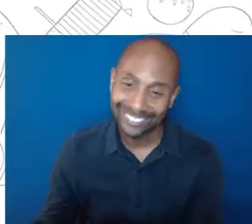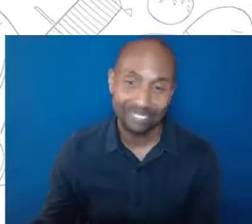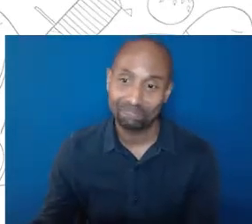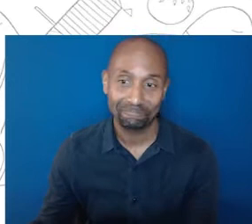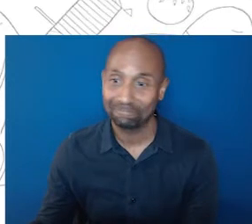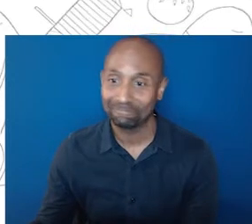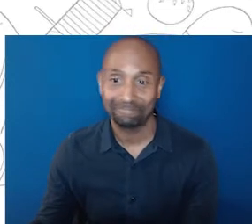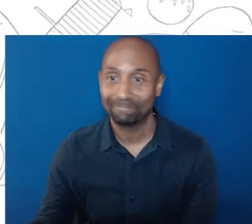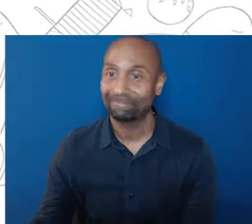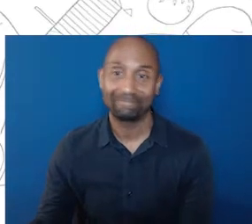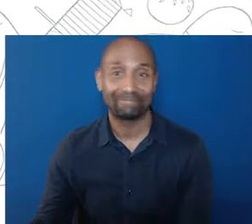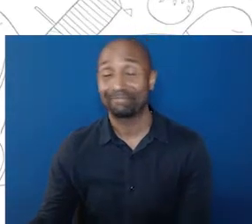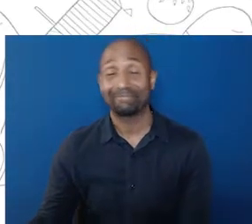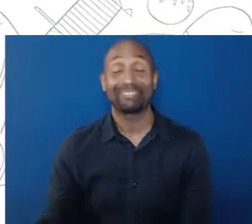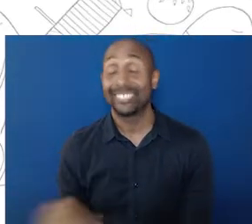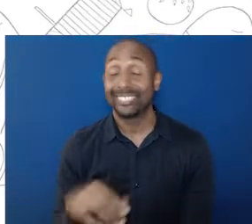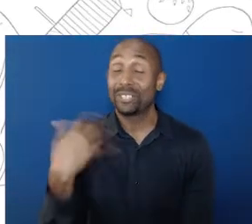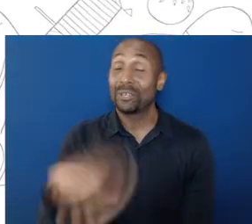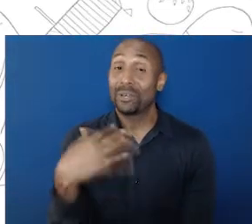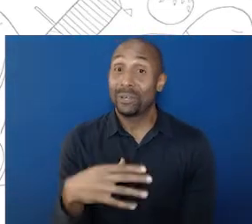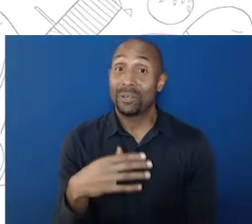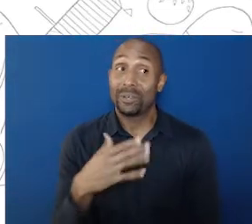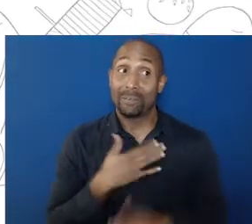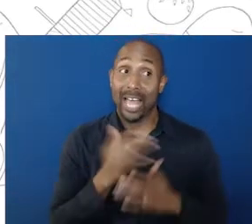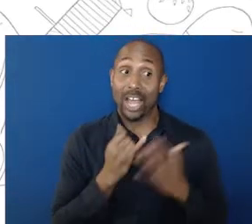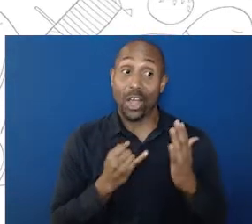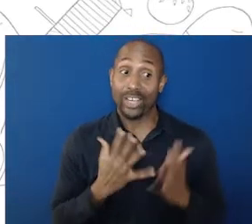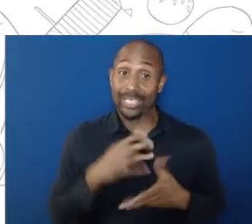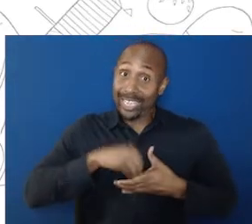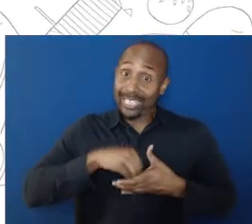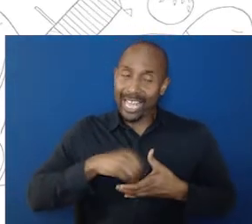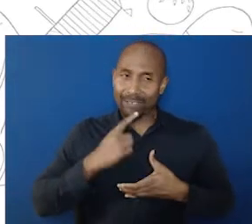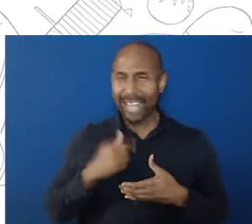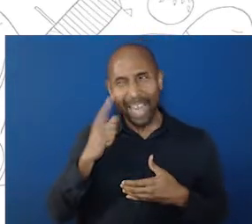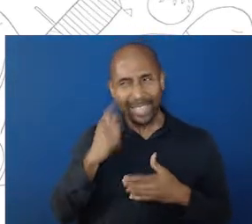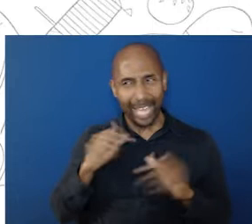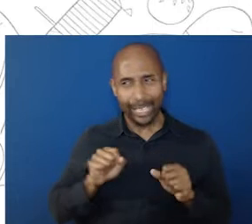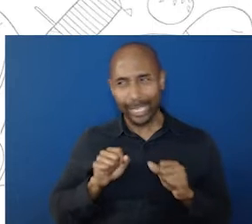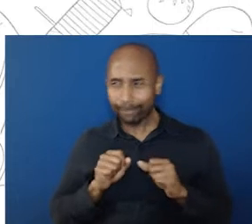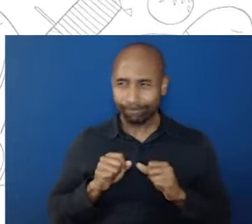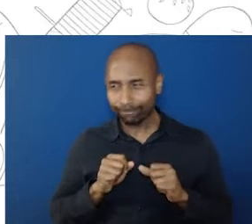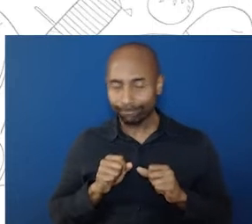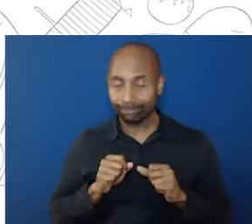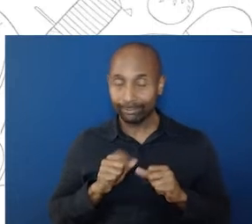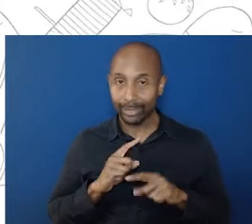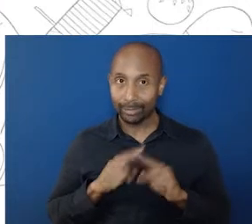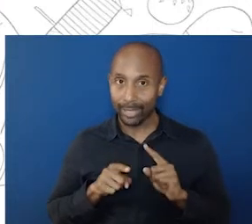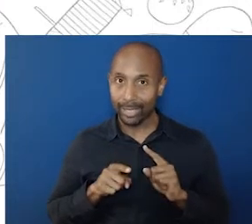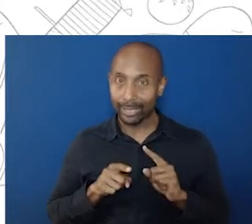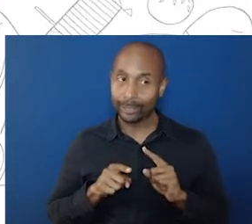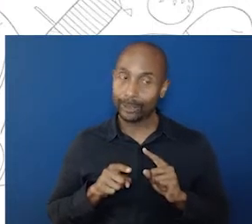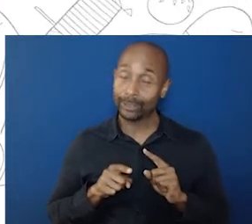I did not. The super ambitious artist in me is like, I think I could try to hack it. And the super